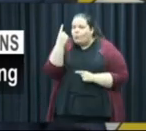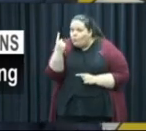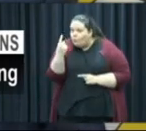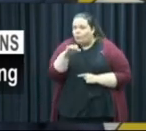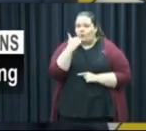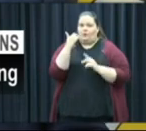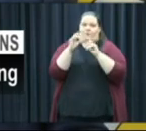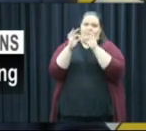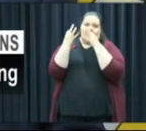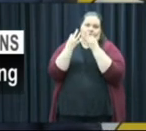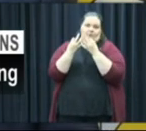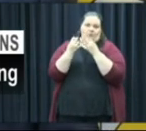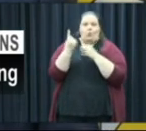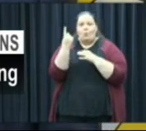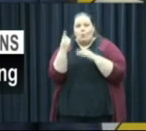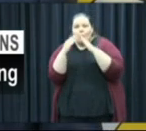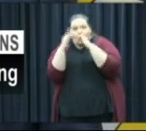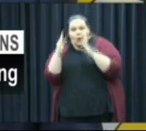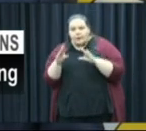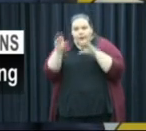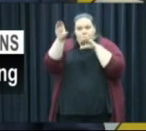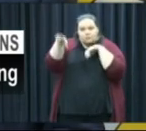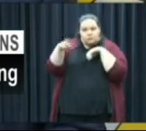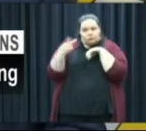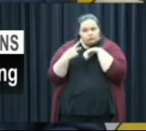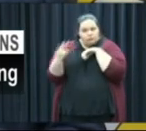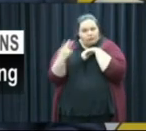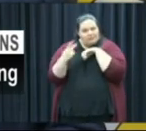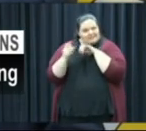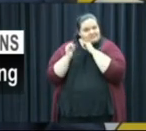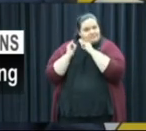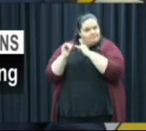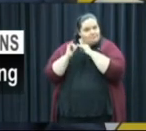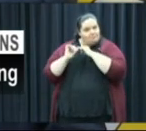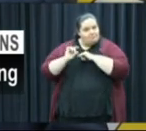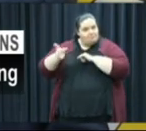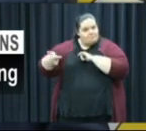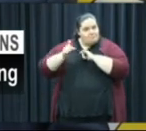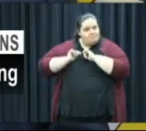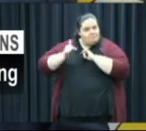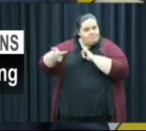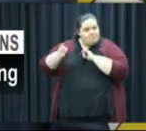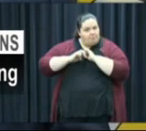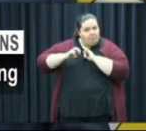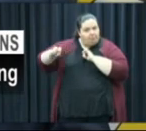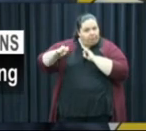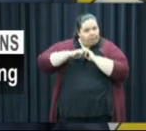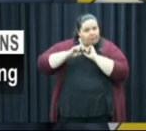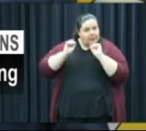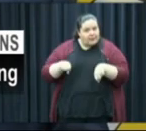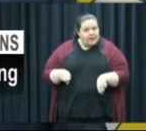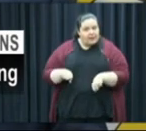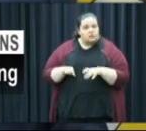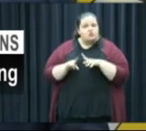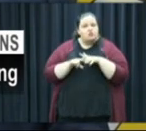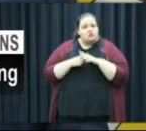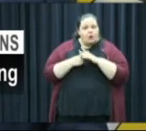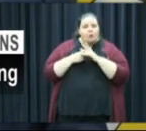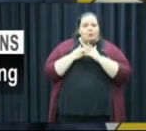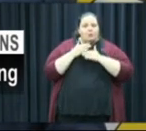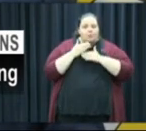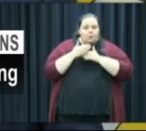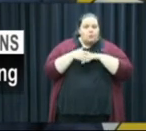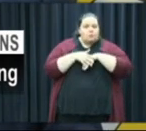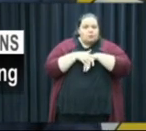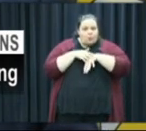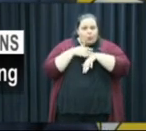member, and which meant they had to choose. The idea was, let's start easing our way back into